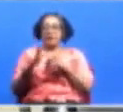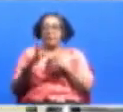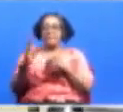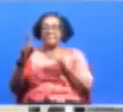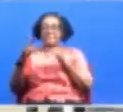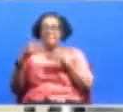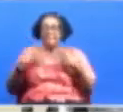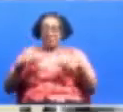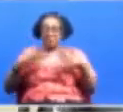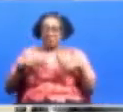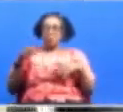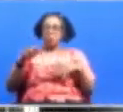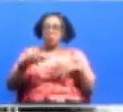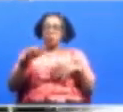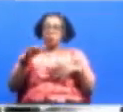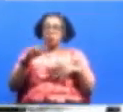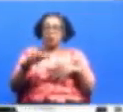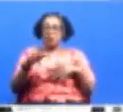just